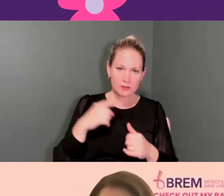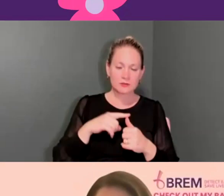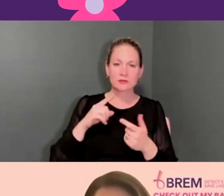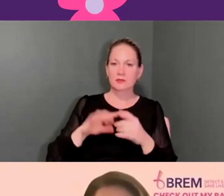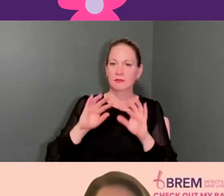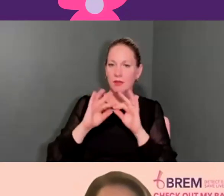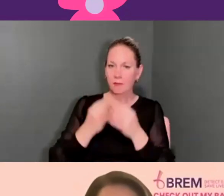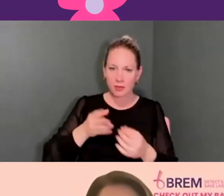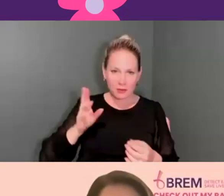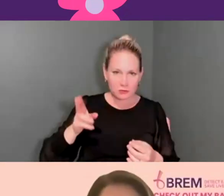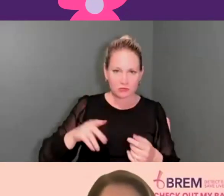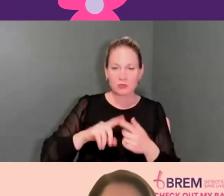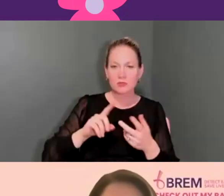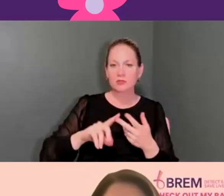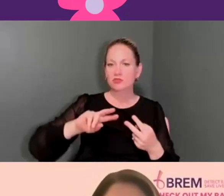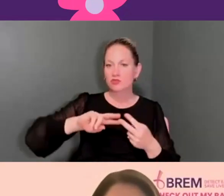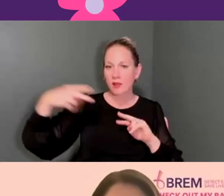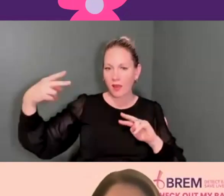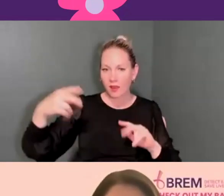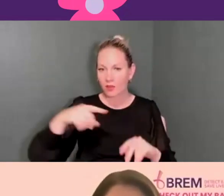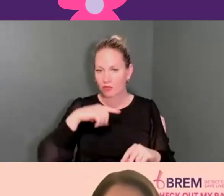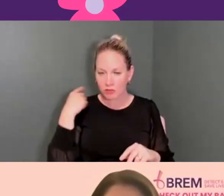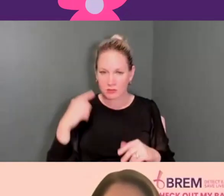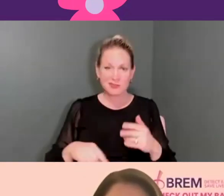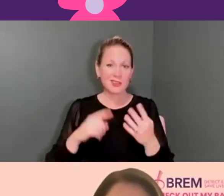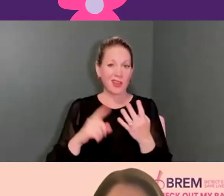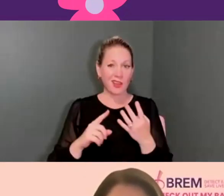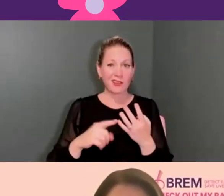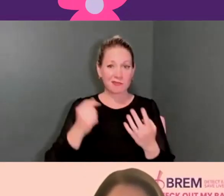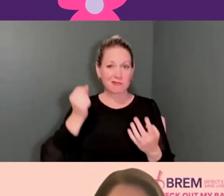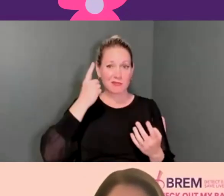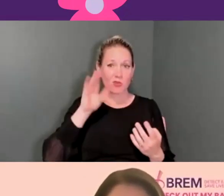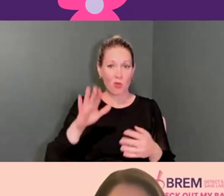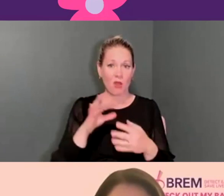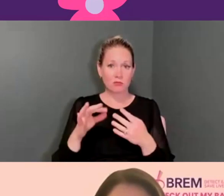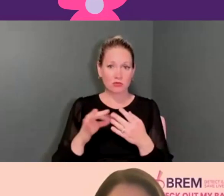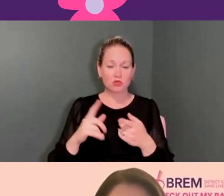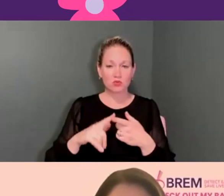also understand what your options are for stopping it with your generation.